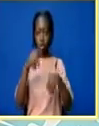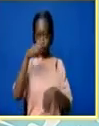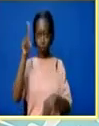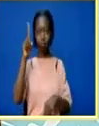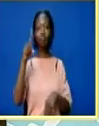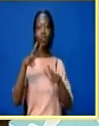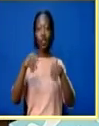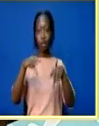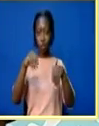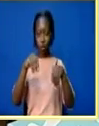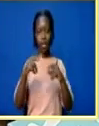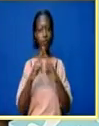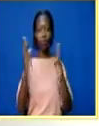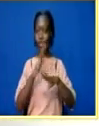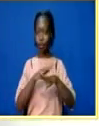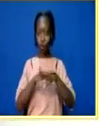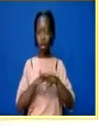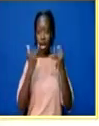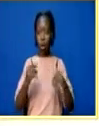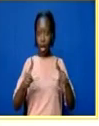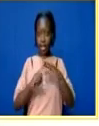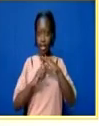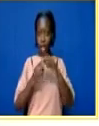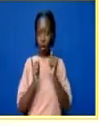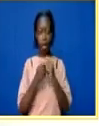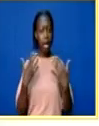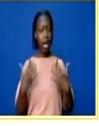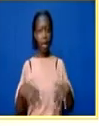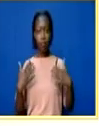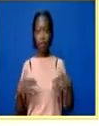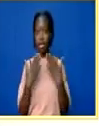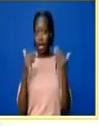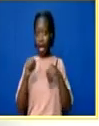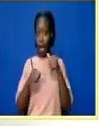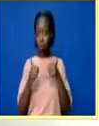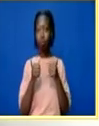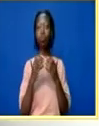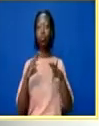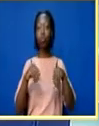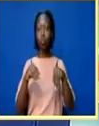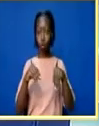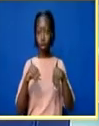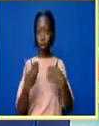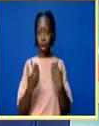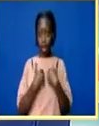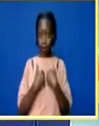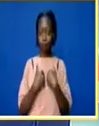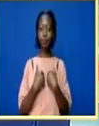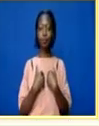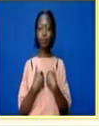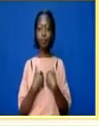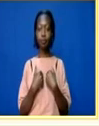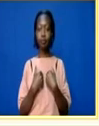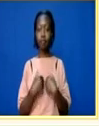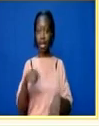soil. Uh-huh. So, very good. So, let's start with an amazing fact about soil. Okay. We have the carrying